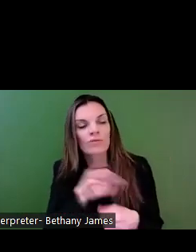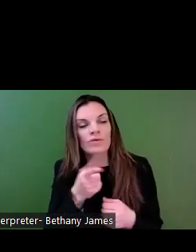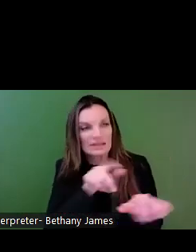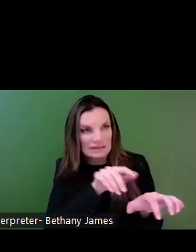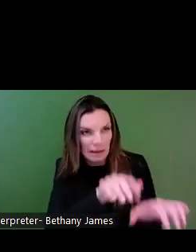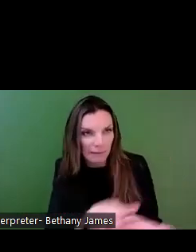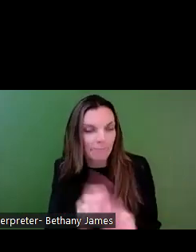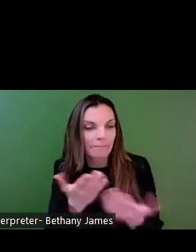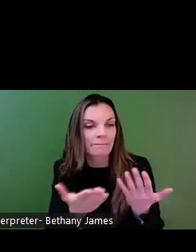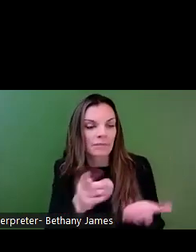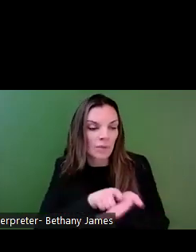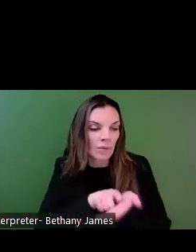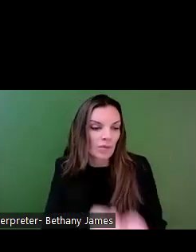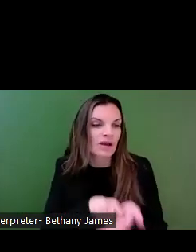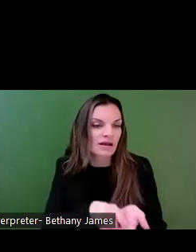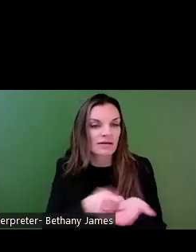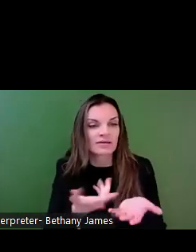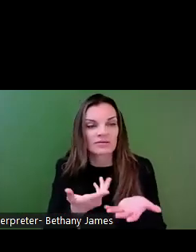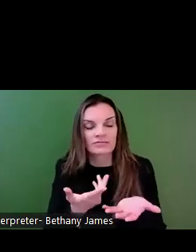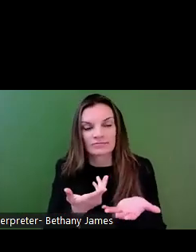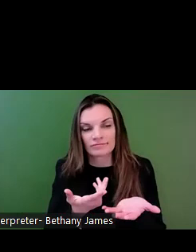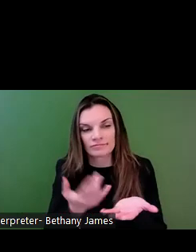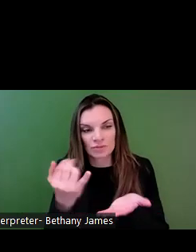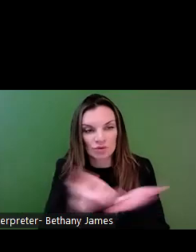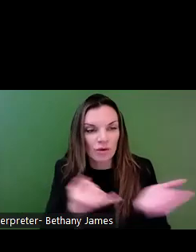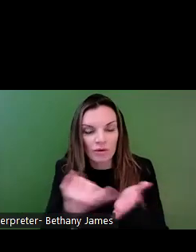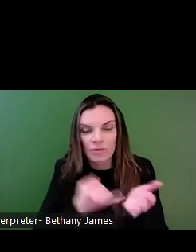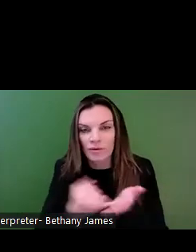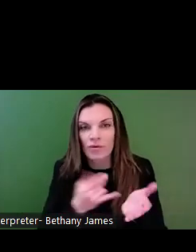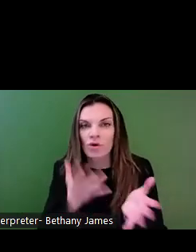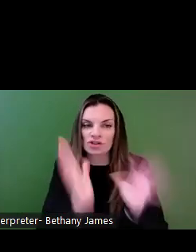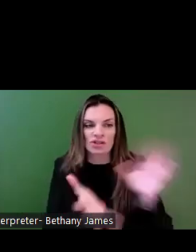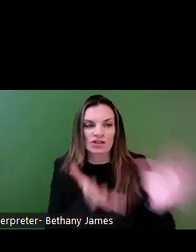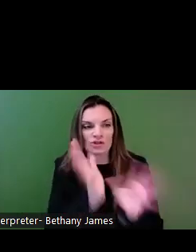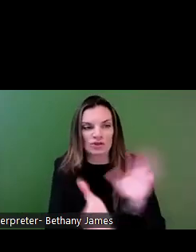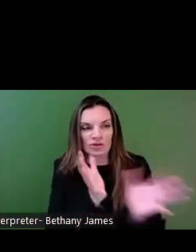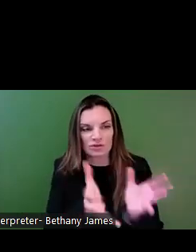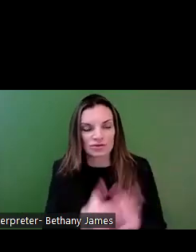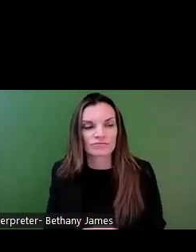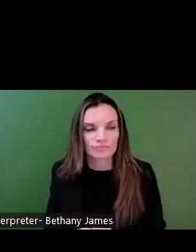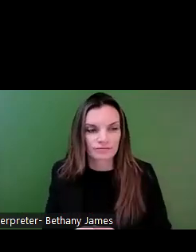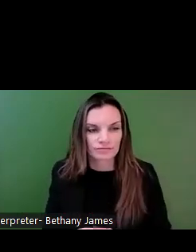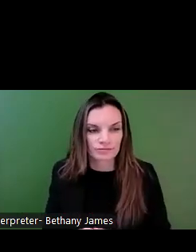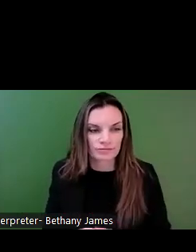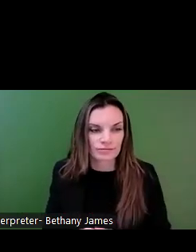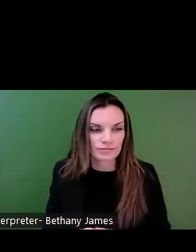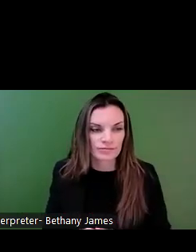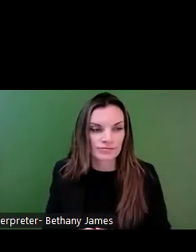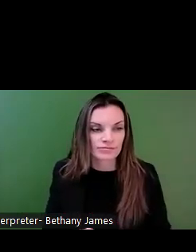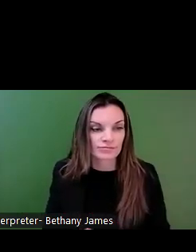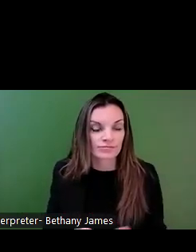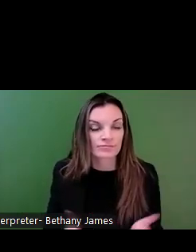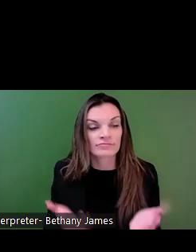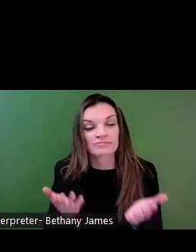writing down information, drawing, or gesturing to support the enhanced communication. Other accommodations